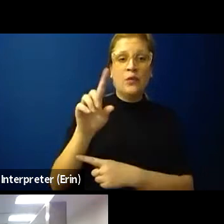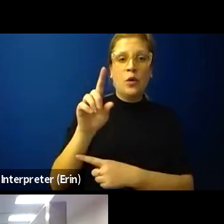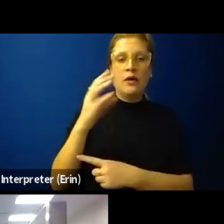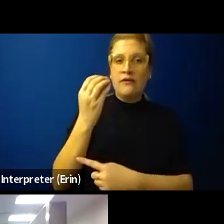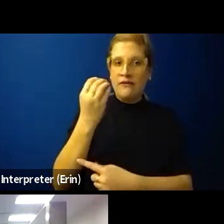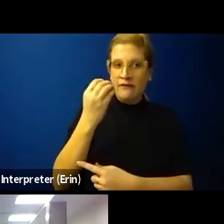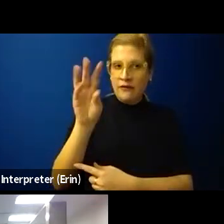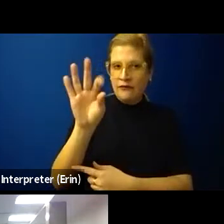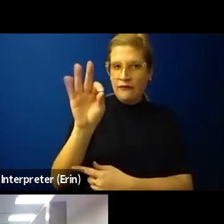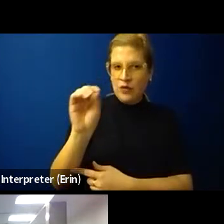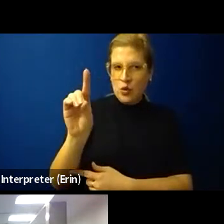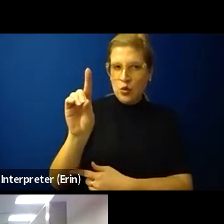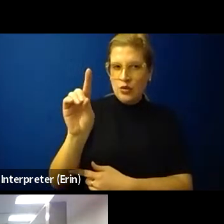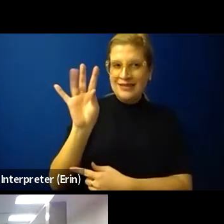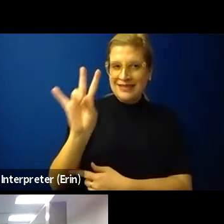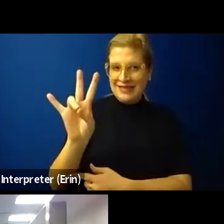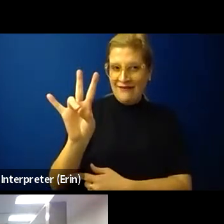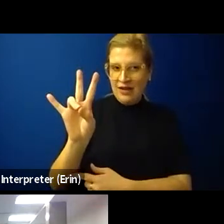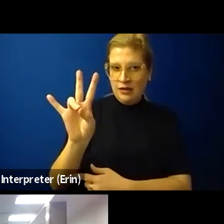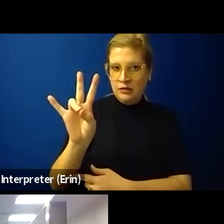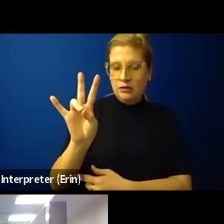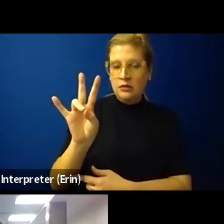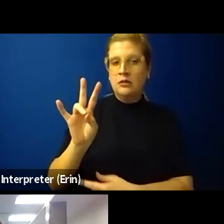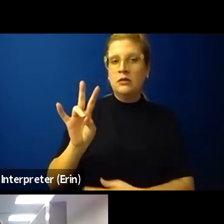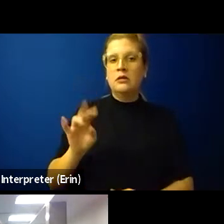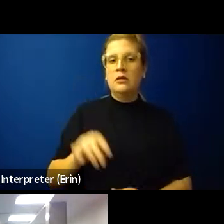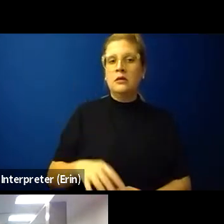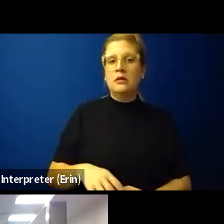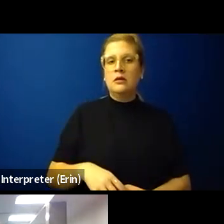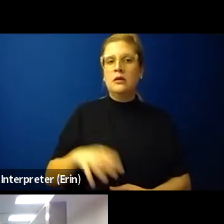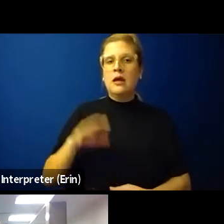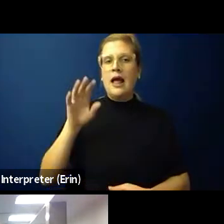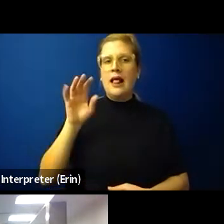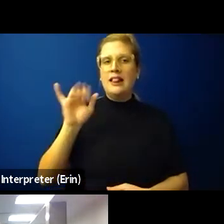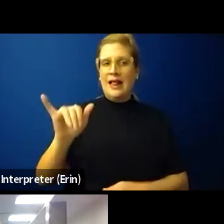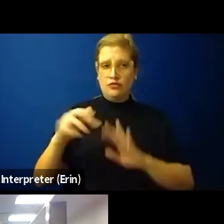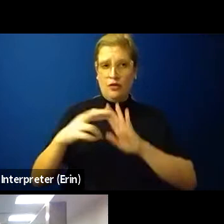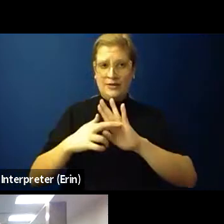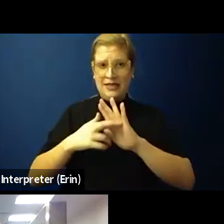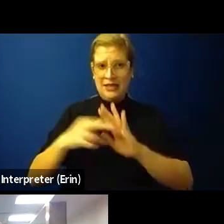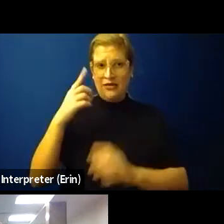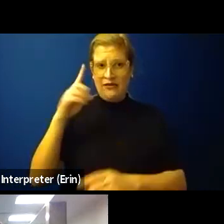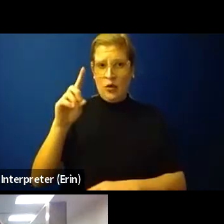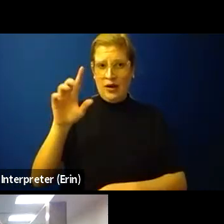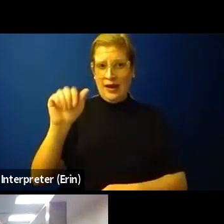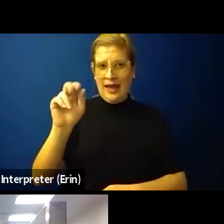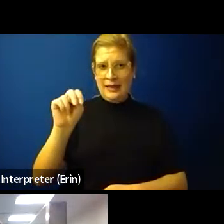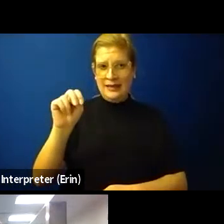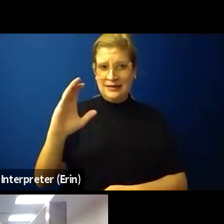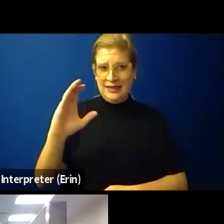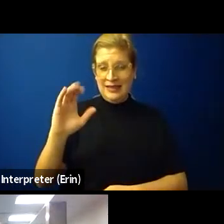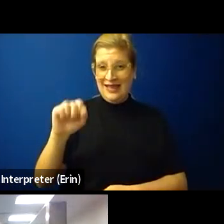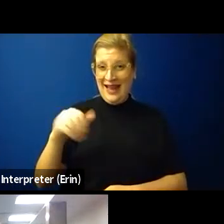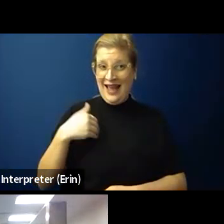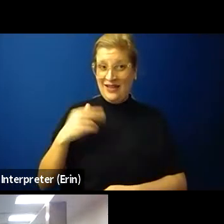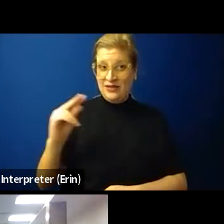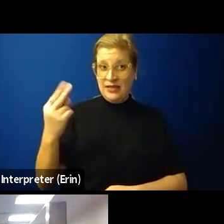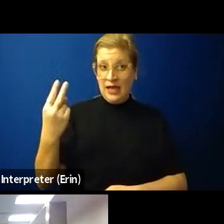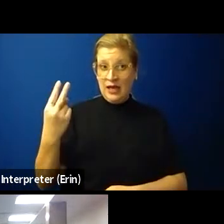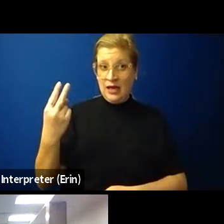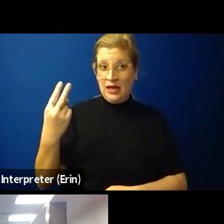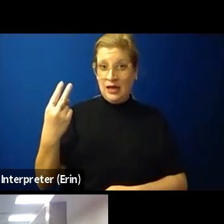Commissioner Moore 5D05 our representative for the ANC. Can I get a second?